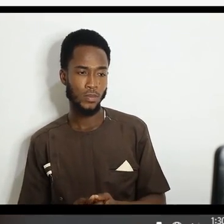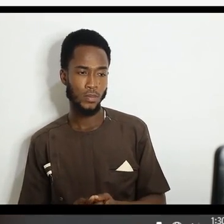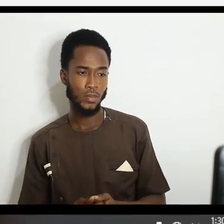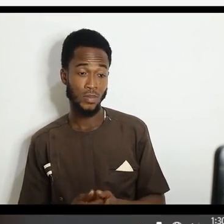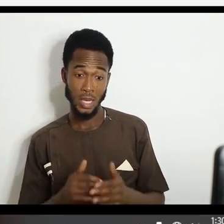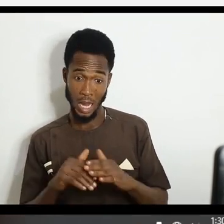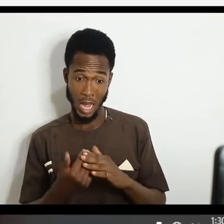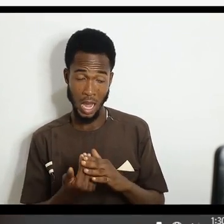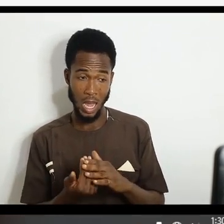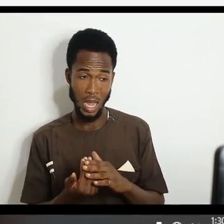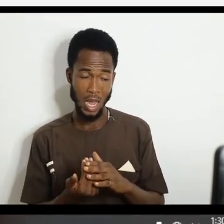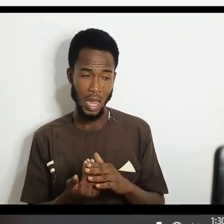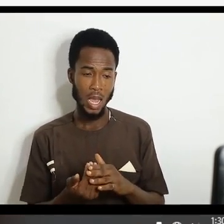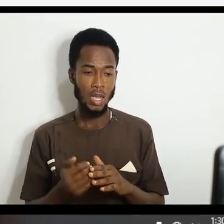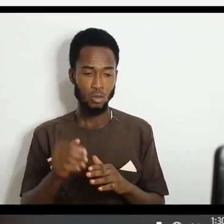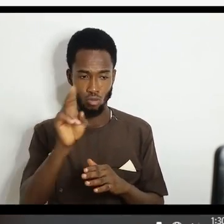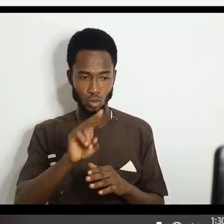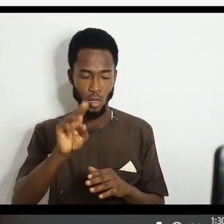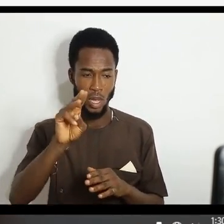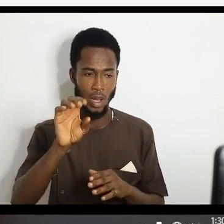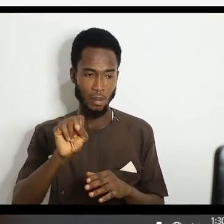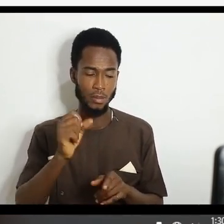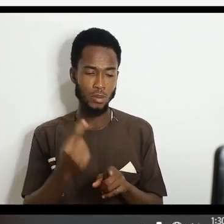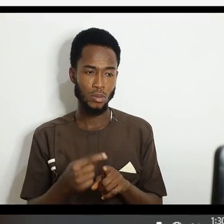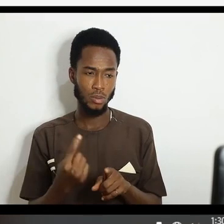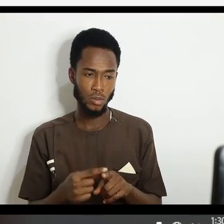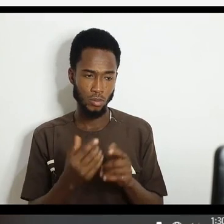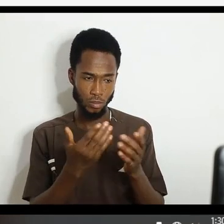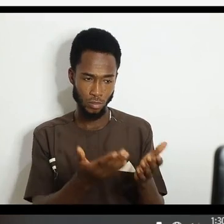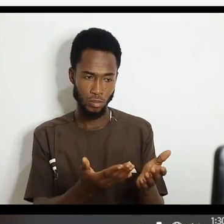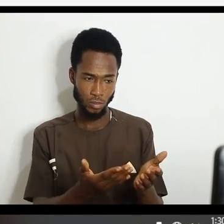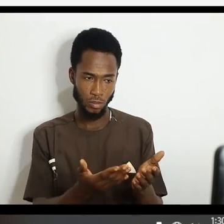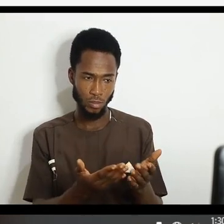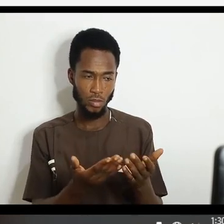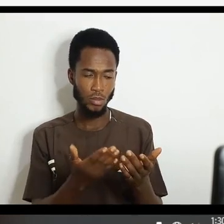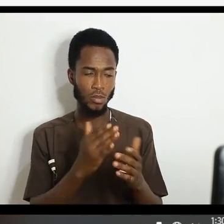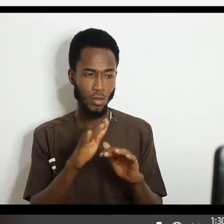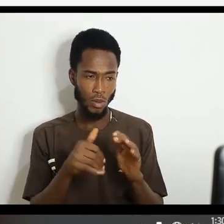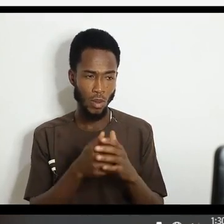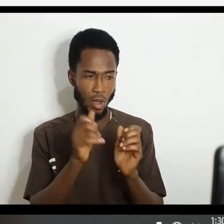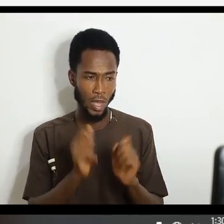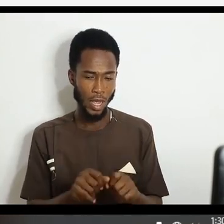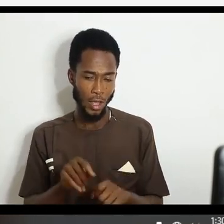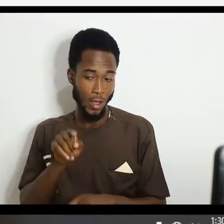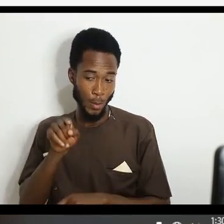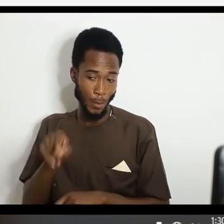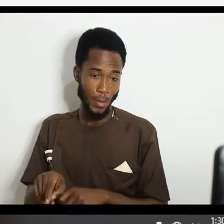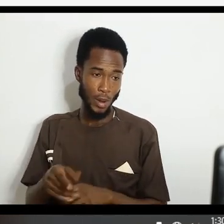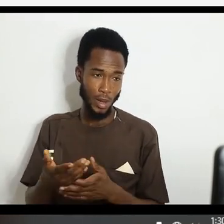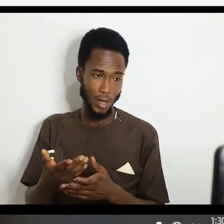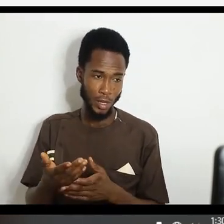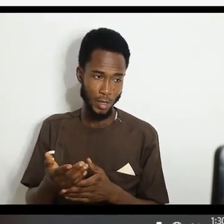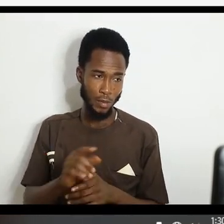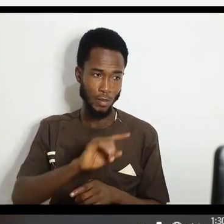so that is how Microsoft Word works. And you can also right click,